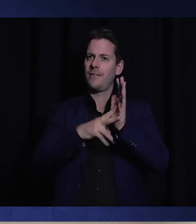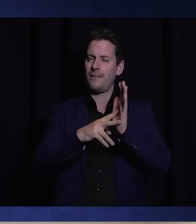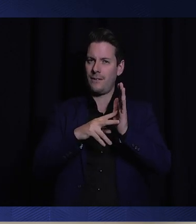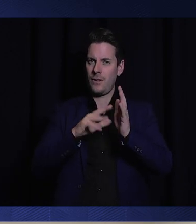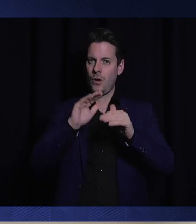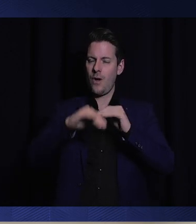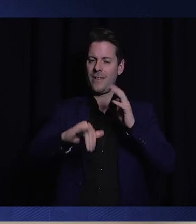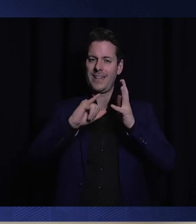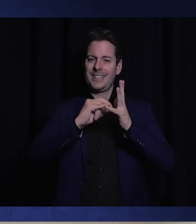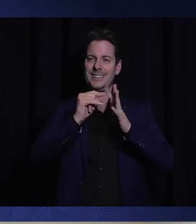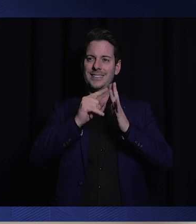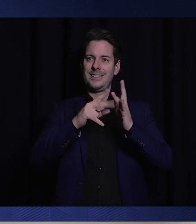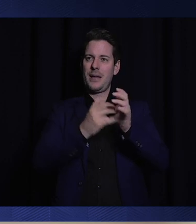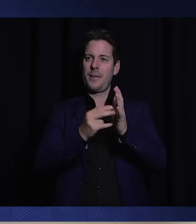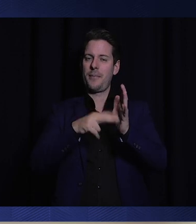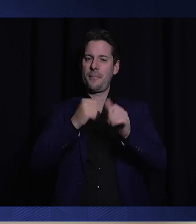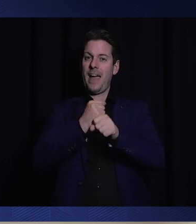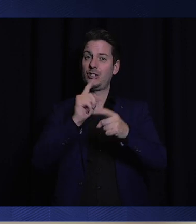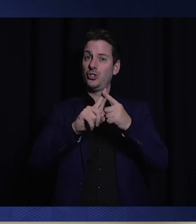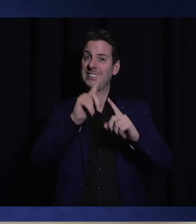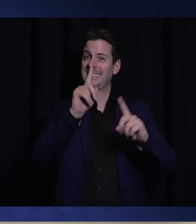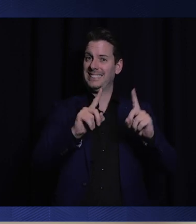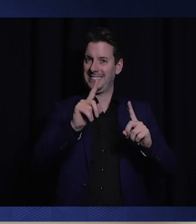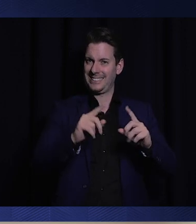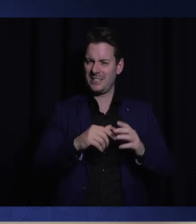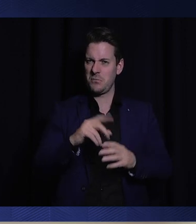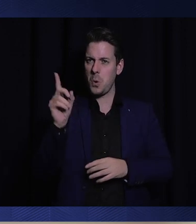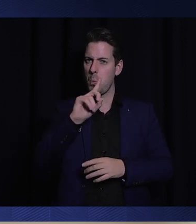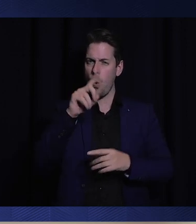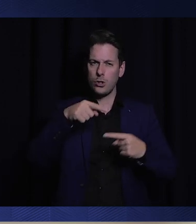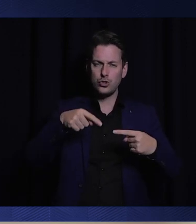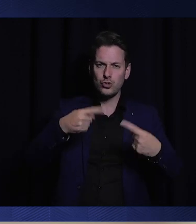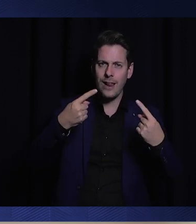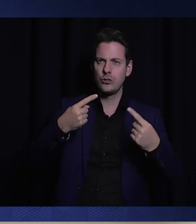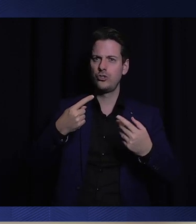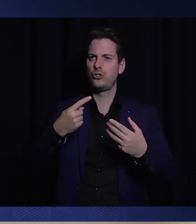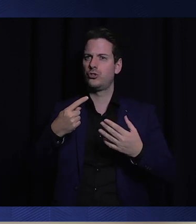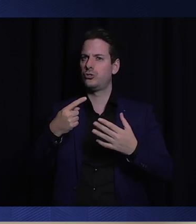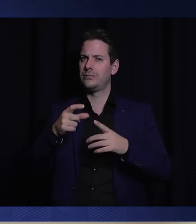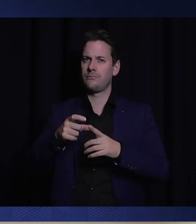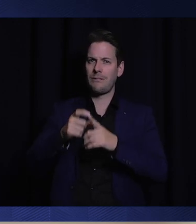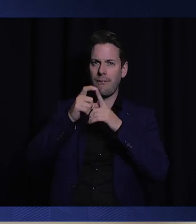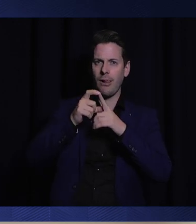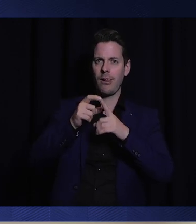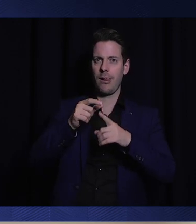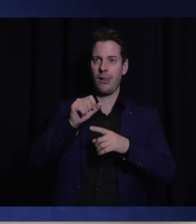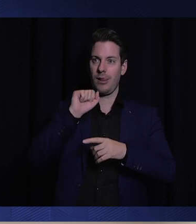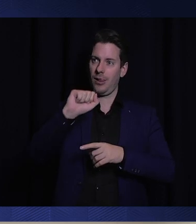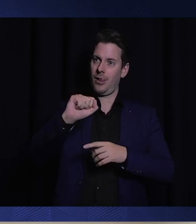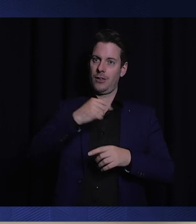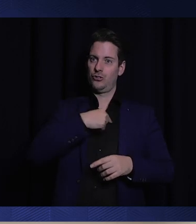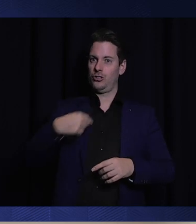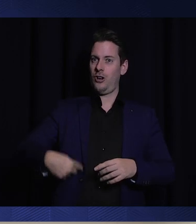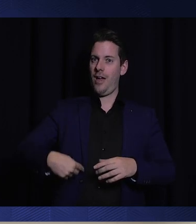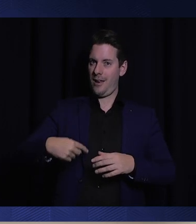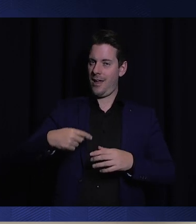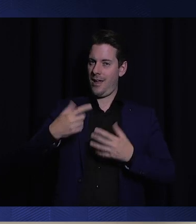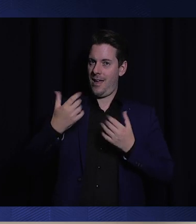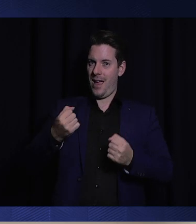So in conclusion, we see that nature-based solutions can take many forms and involve many different disciplinary